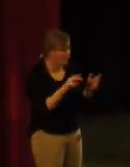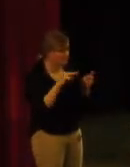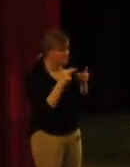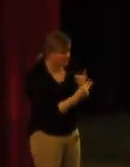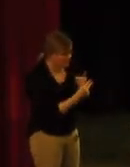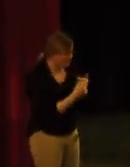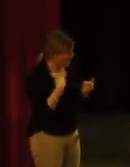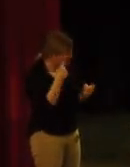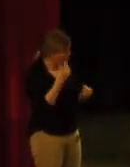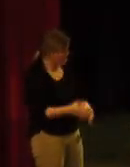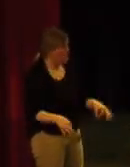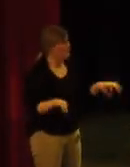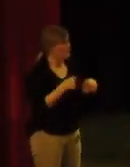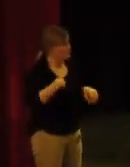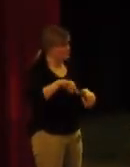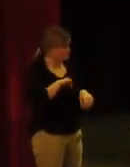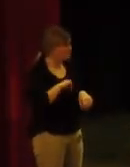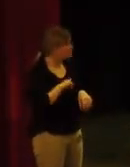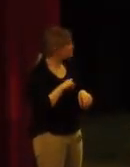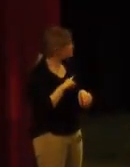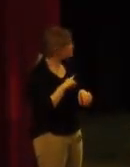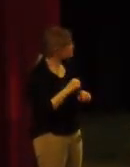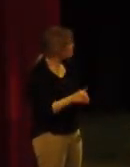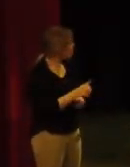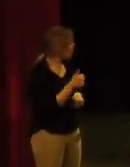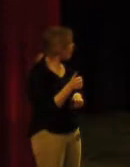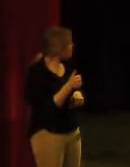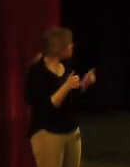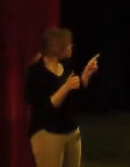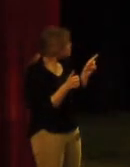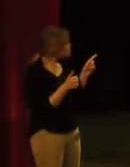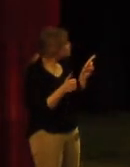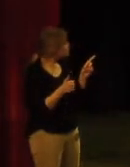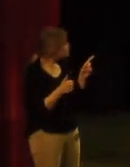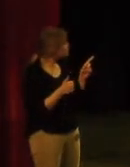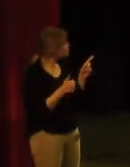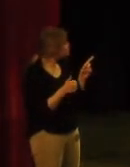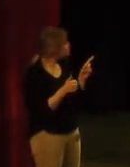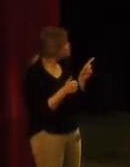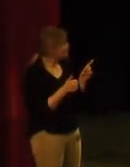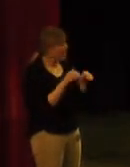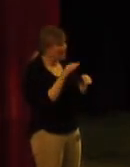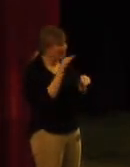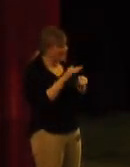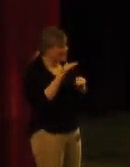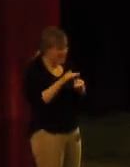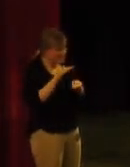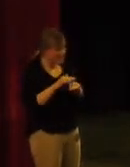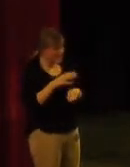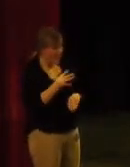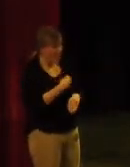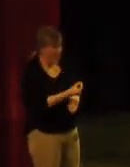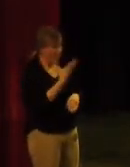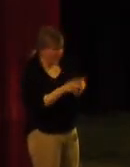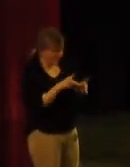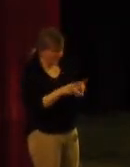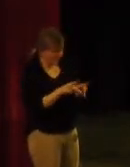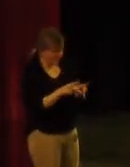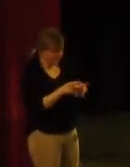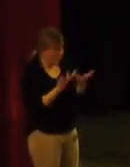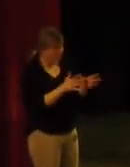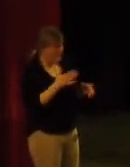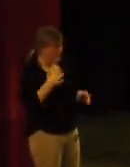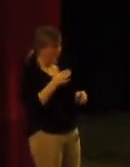us. Another one, like I said, the future of the U.S. and even Michigan is going to be less and less white. Already, in my home state of New